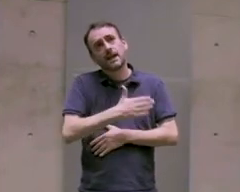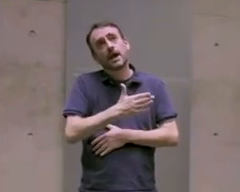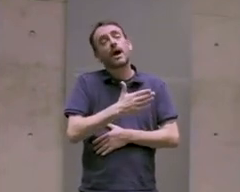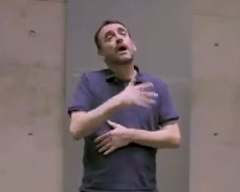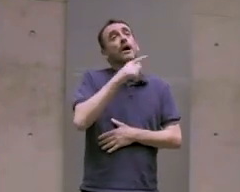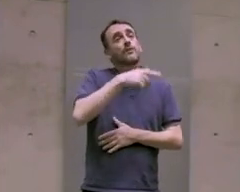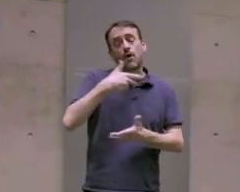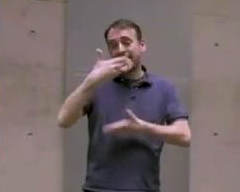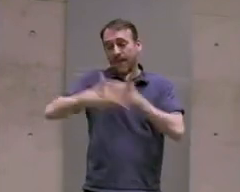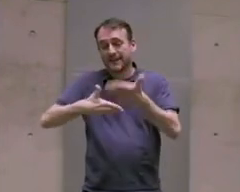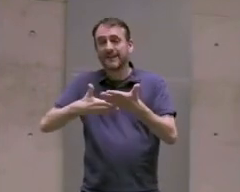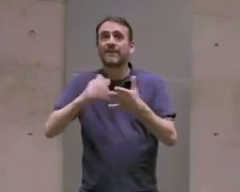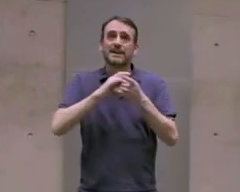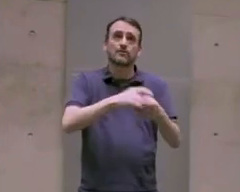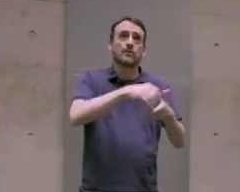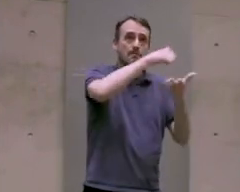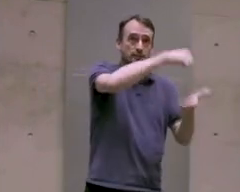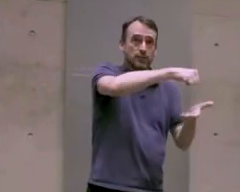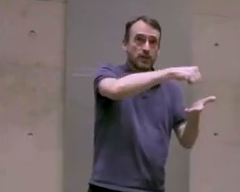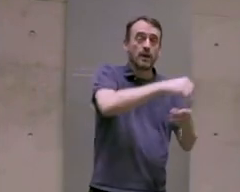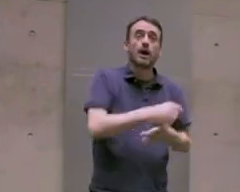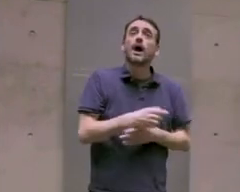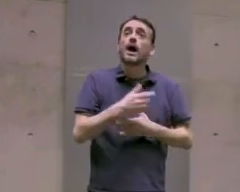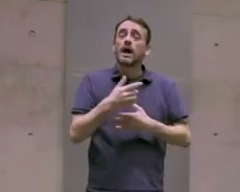budget-led. That making one room is cheap.